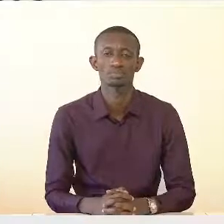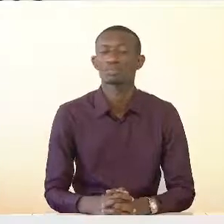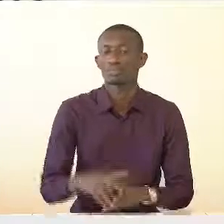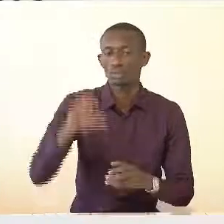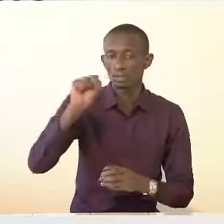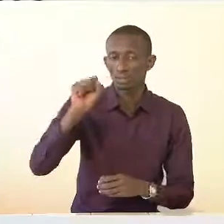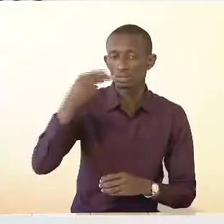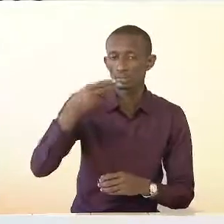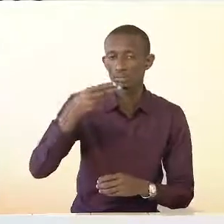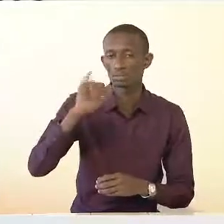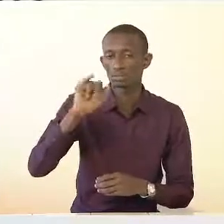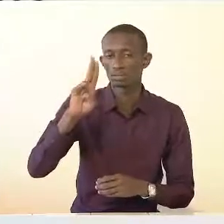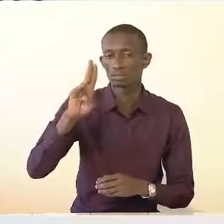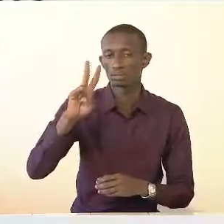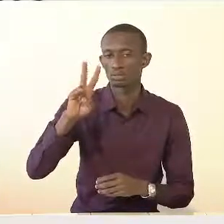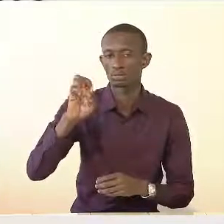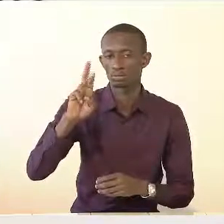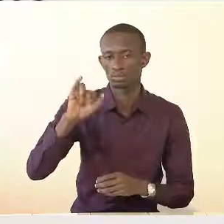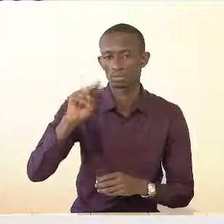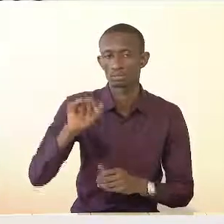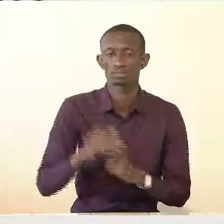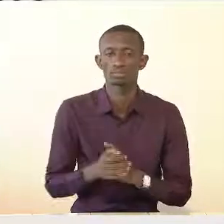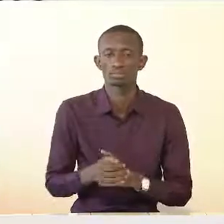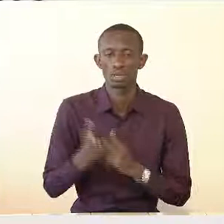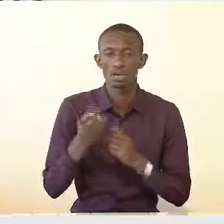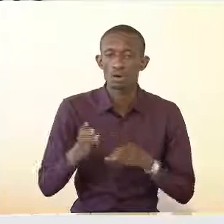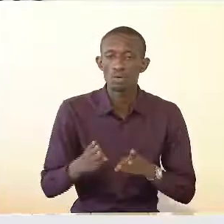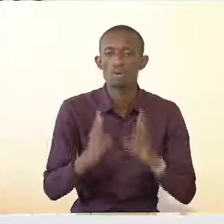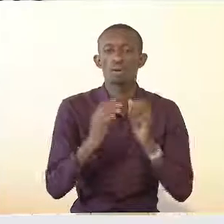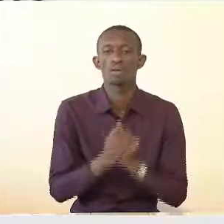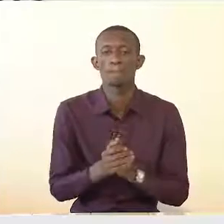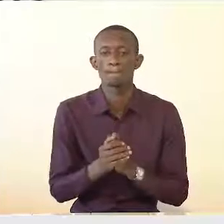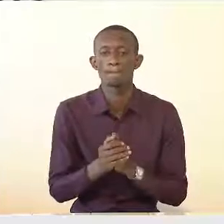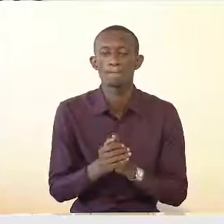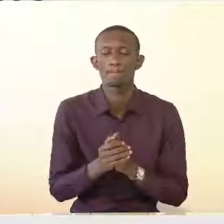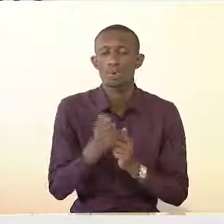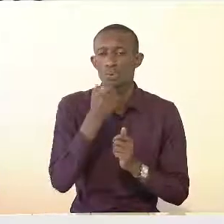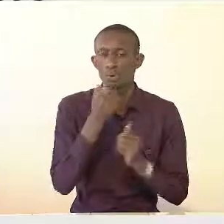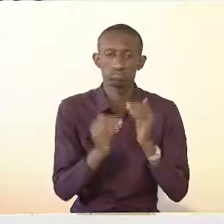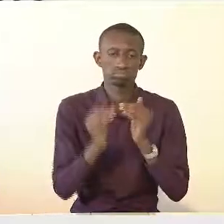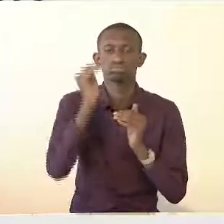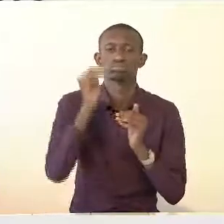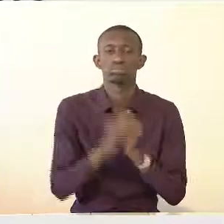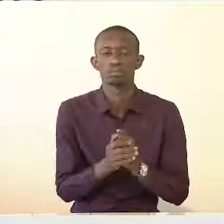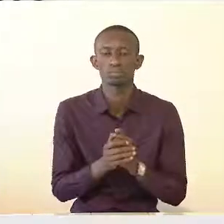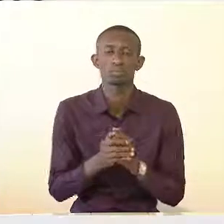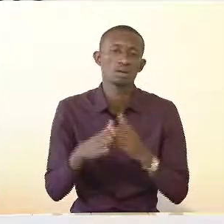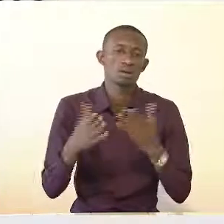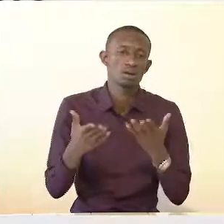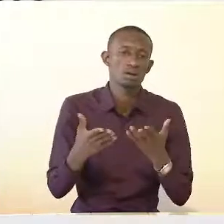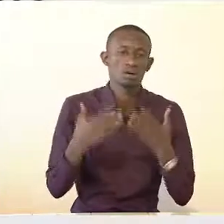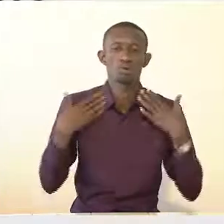Shivering is another way how the temperature can just be raised up. I said the involuntary contraction of the skeletal